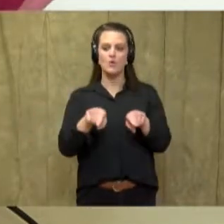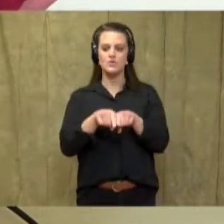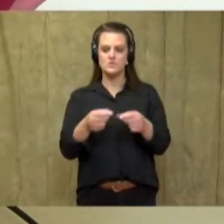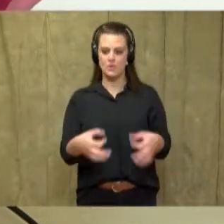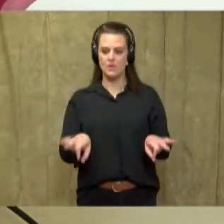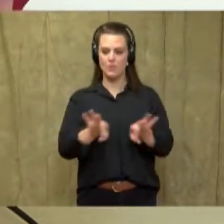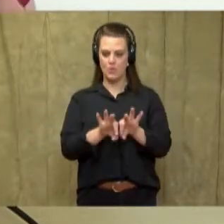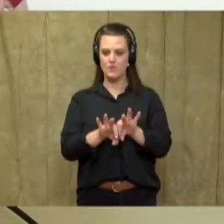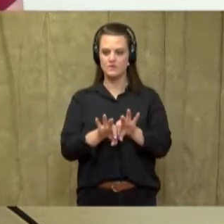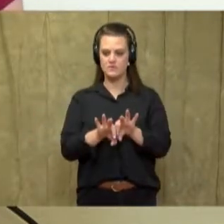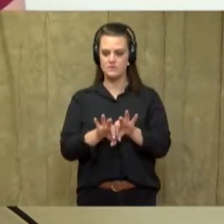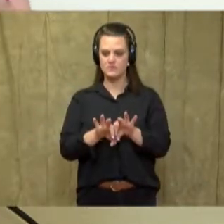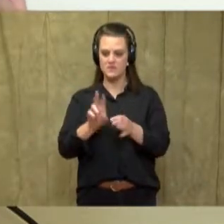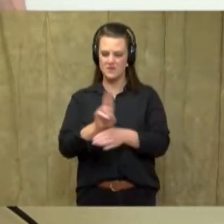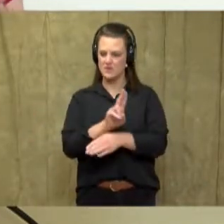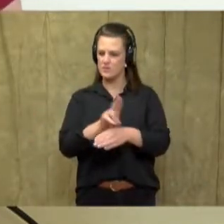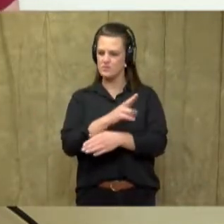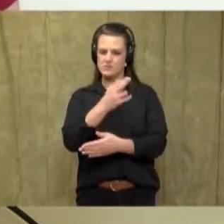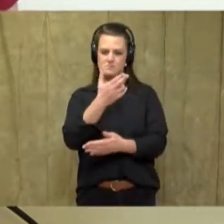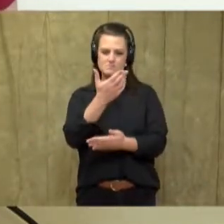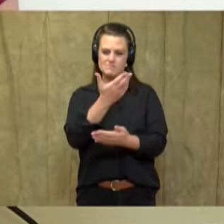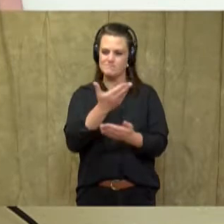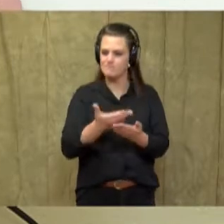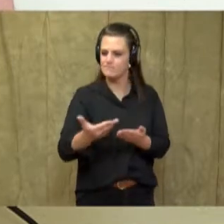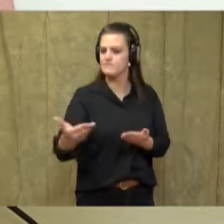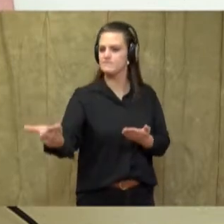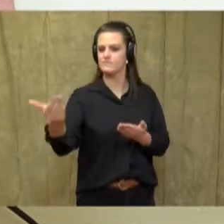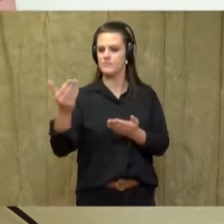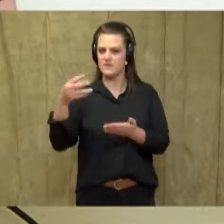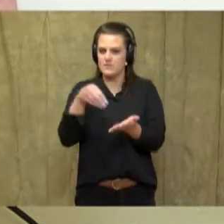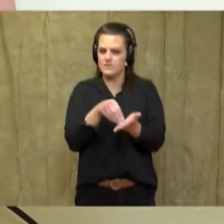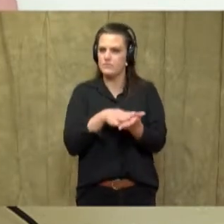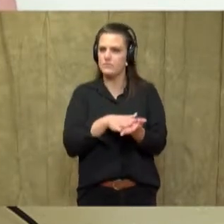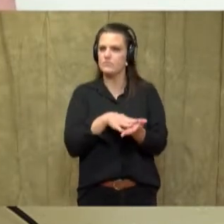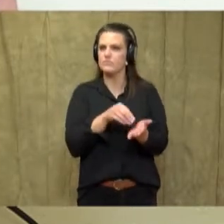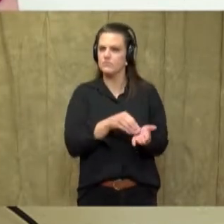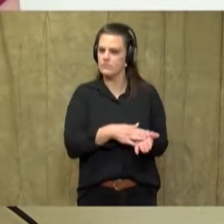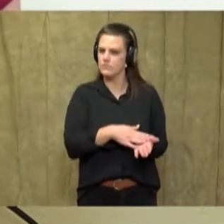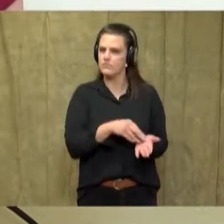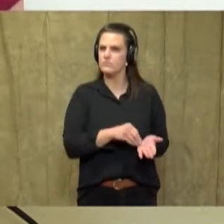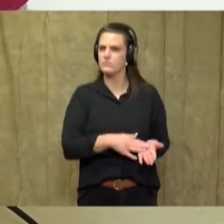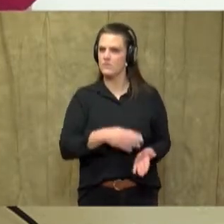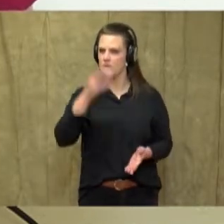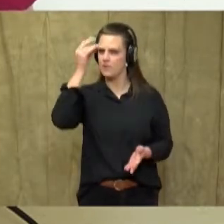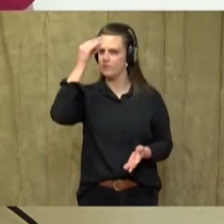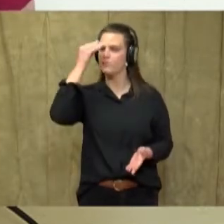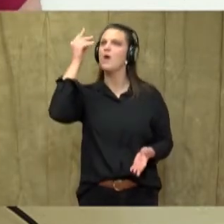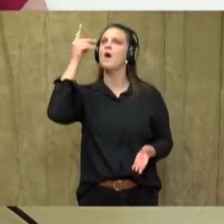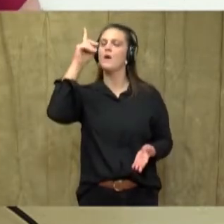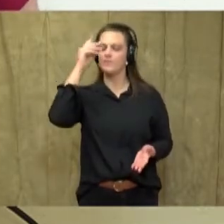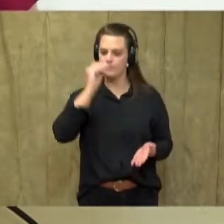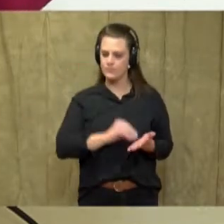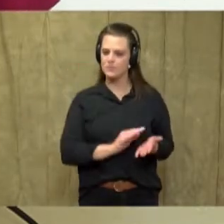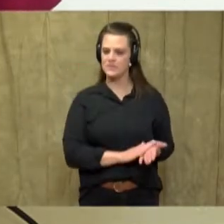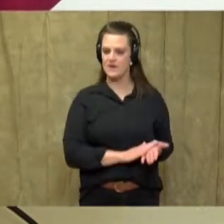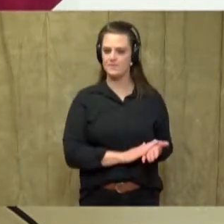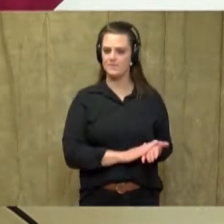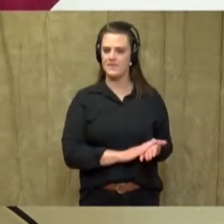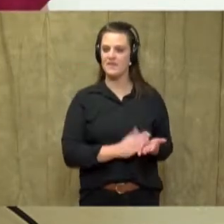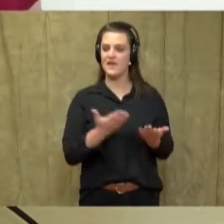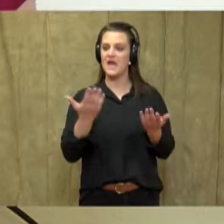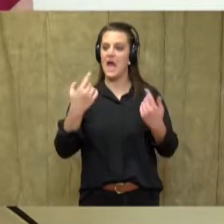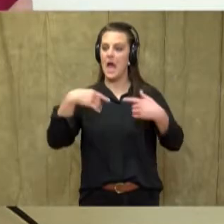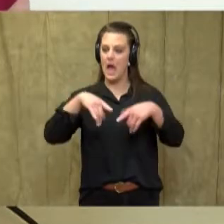some type of paper to jot down your thoughts when you're reading. Just